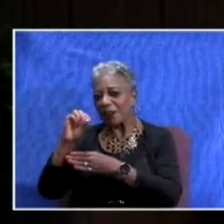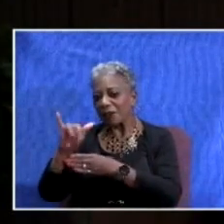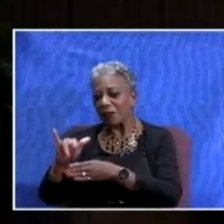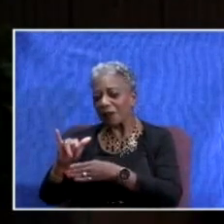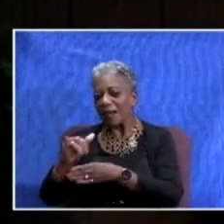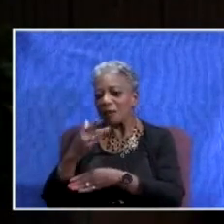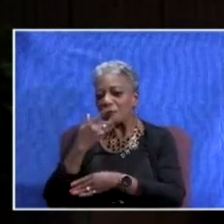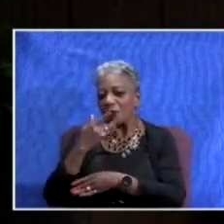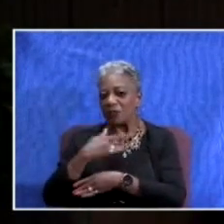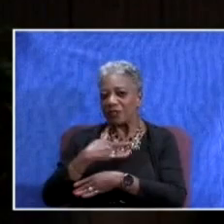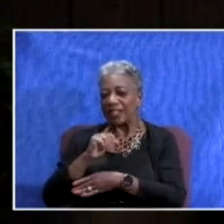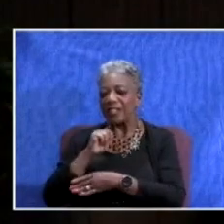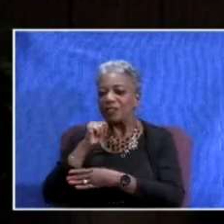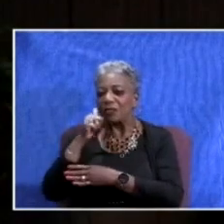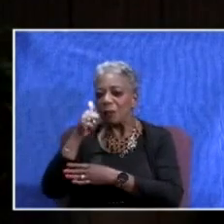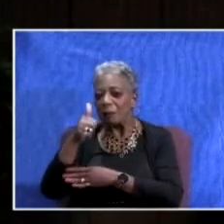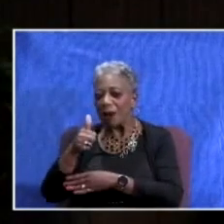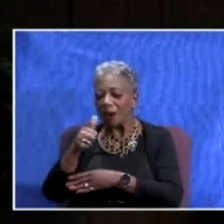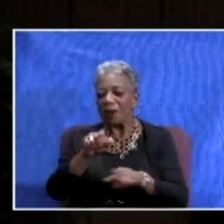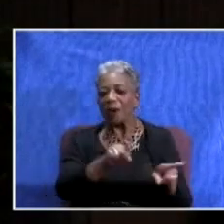friend. To Tasha